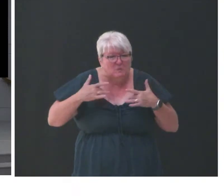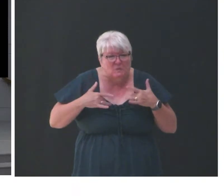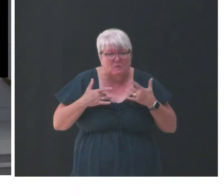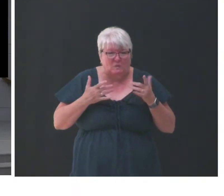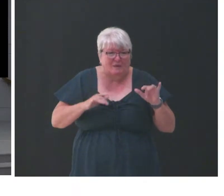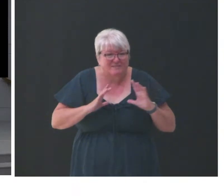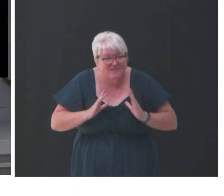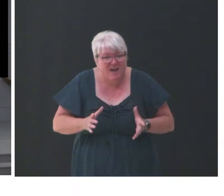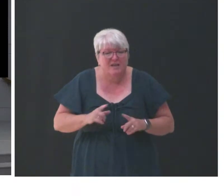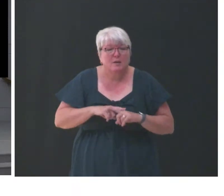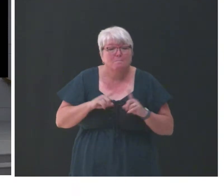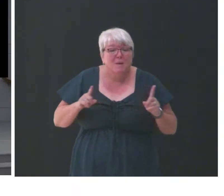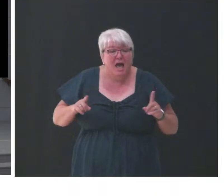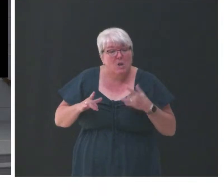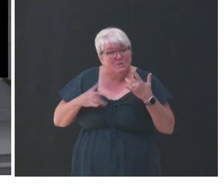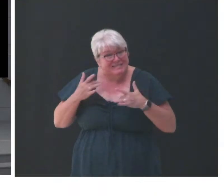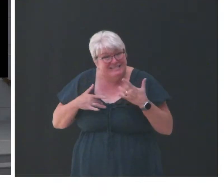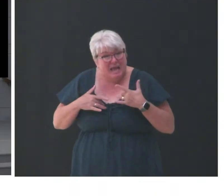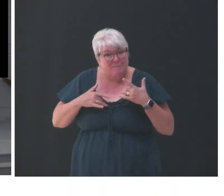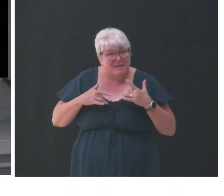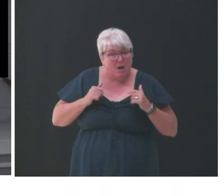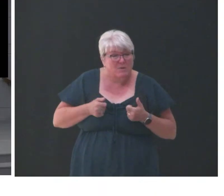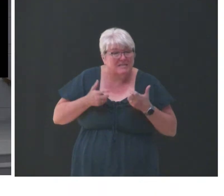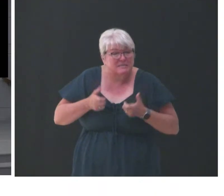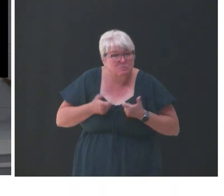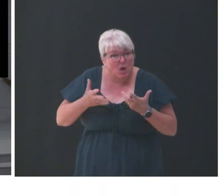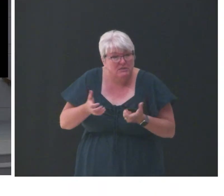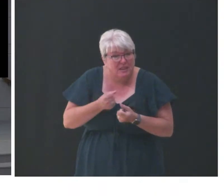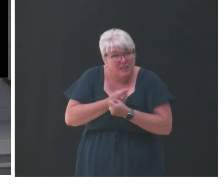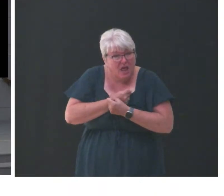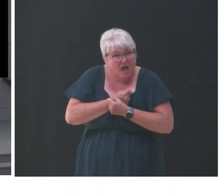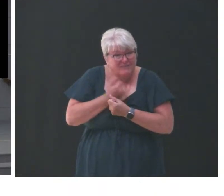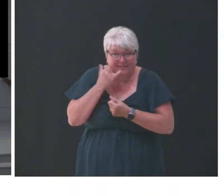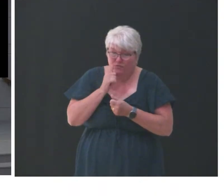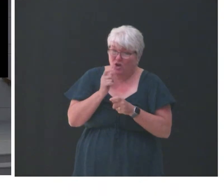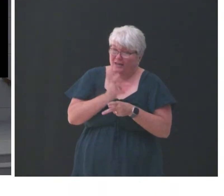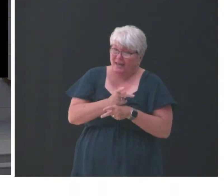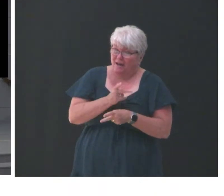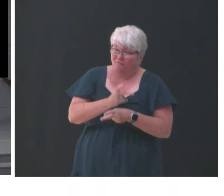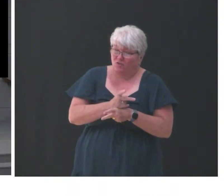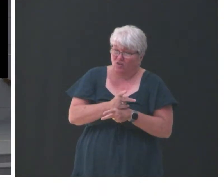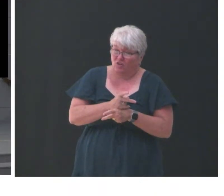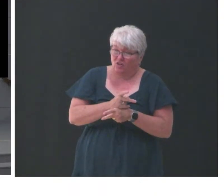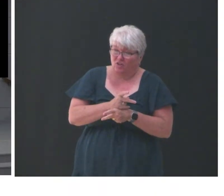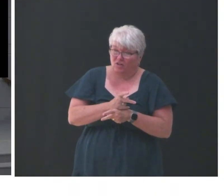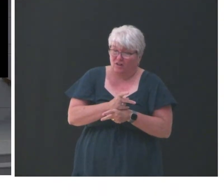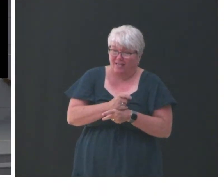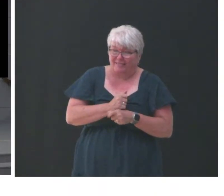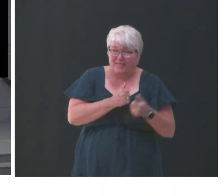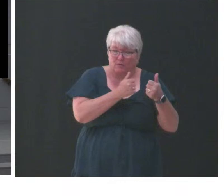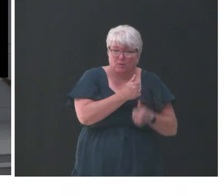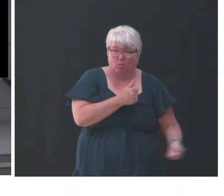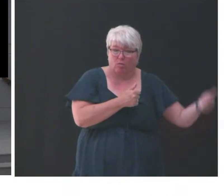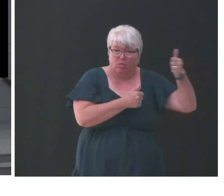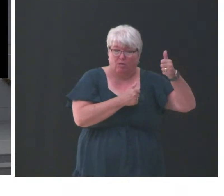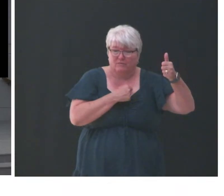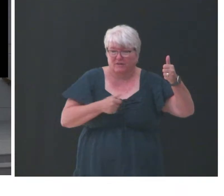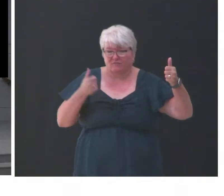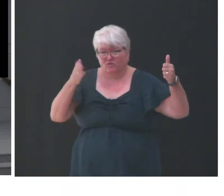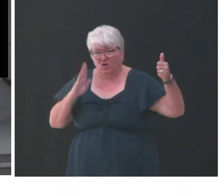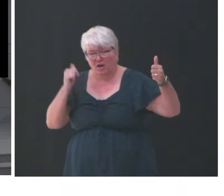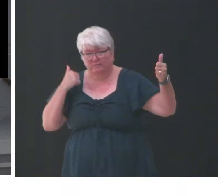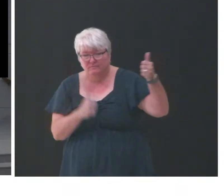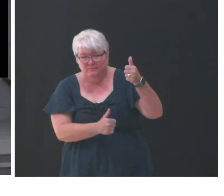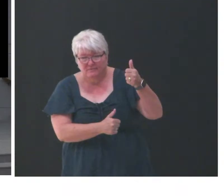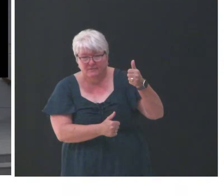that. That's great, but our excitement level and our expression of love, if we're not careful, can come before our love for God. And if we were to look